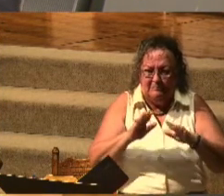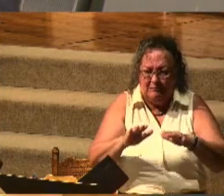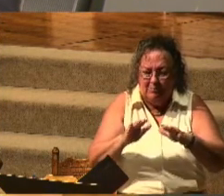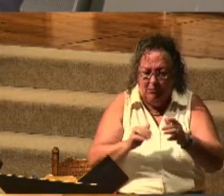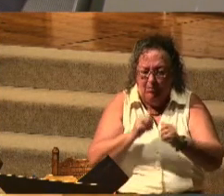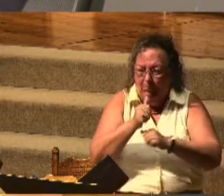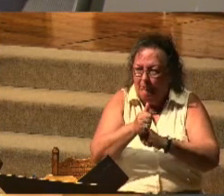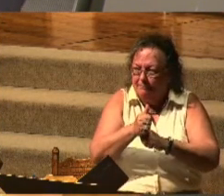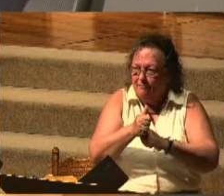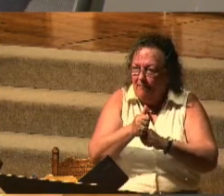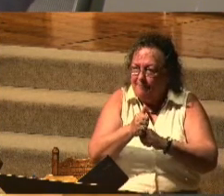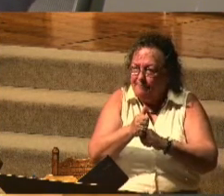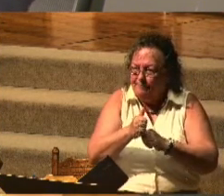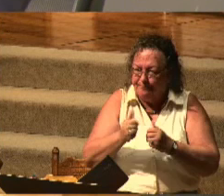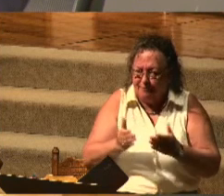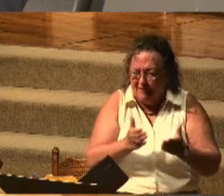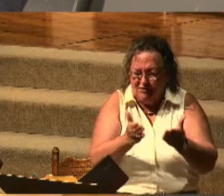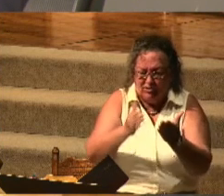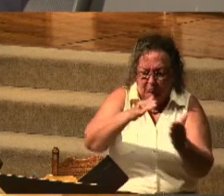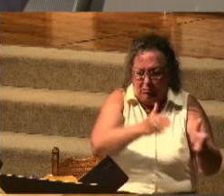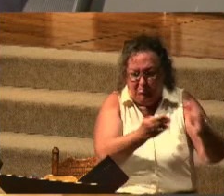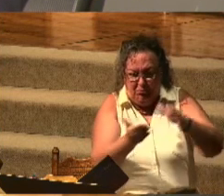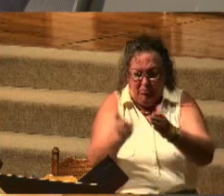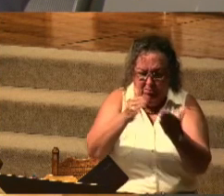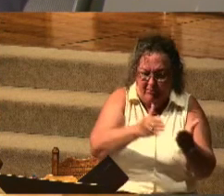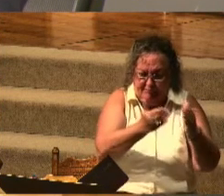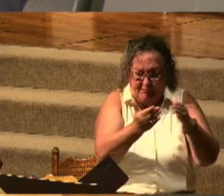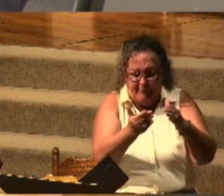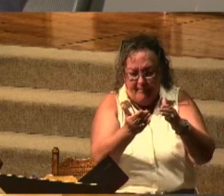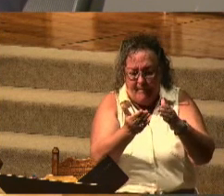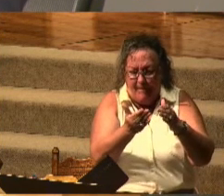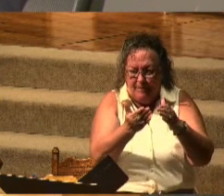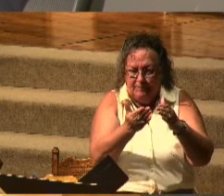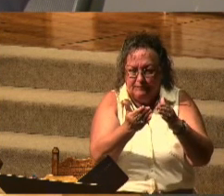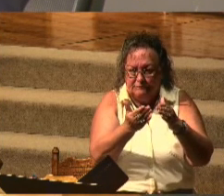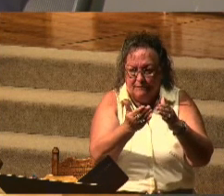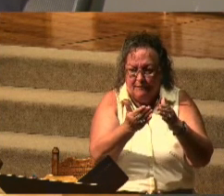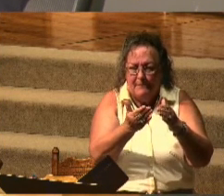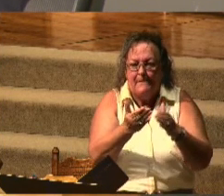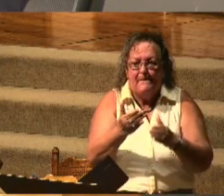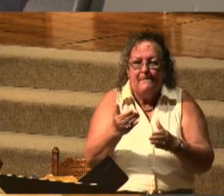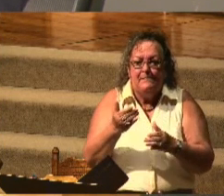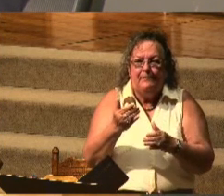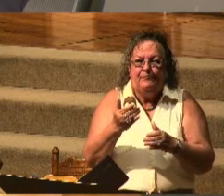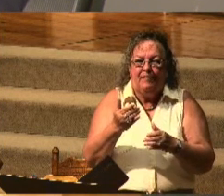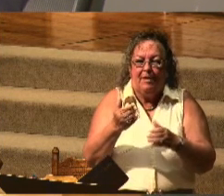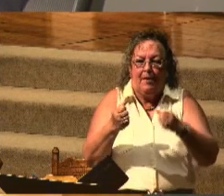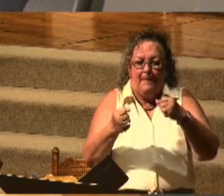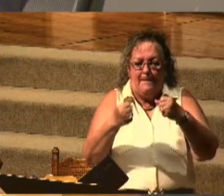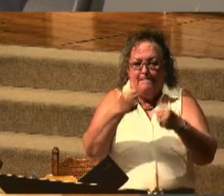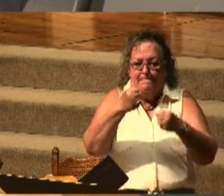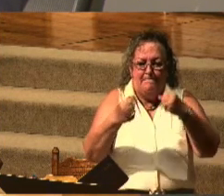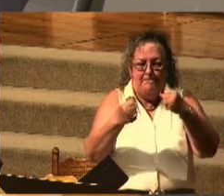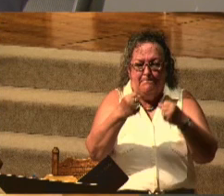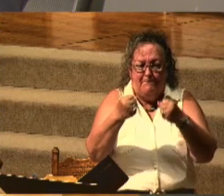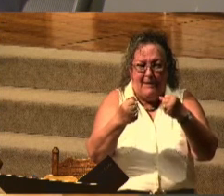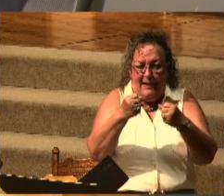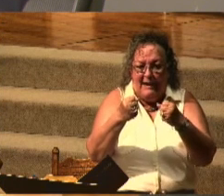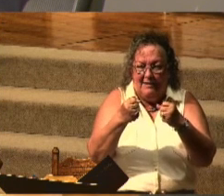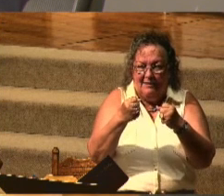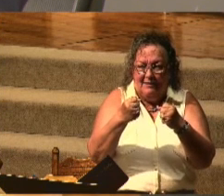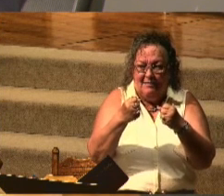around me, my ship may be tossed. But the pilot that guides my vessel you see, between here and